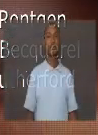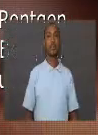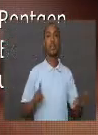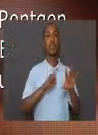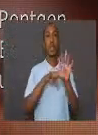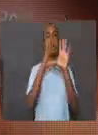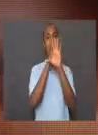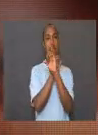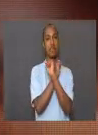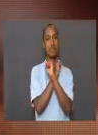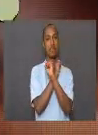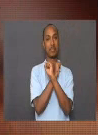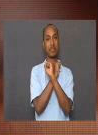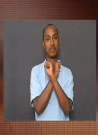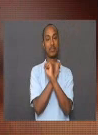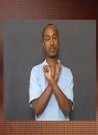Time's up.